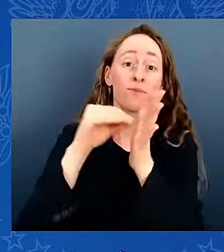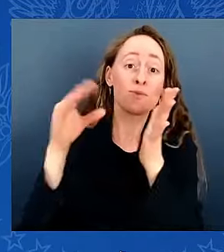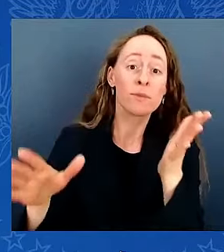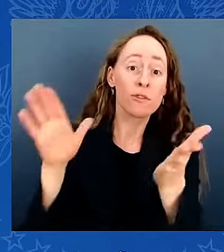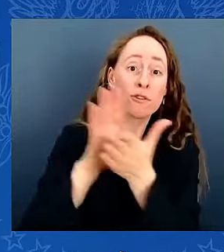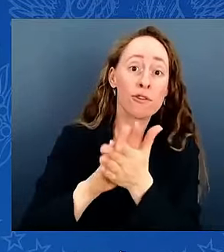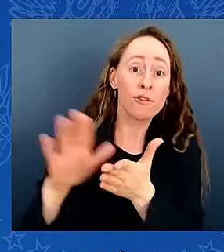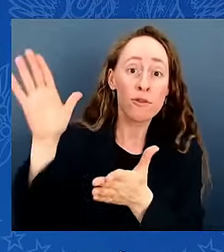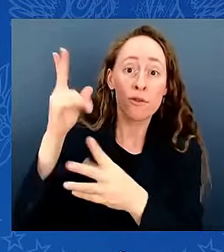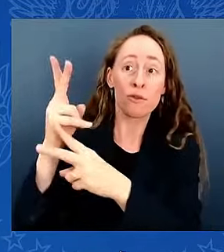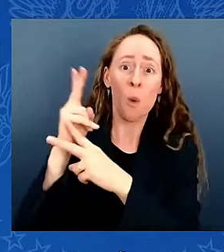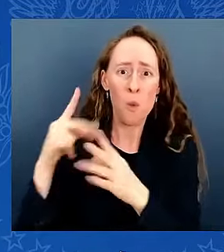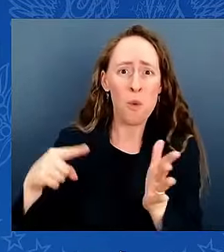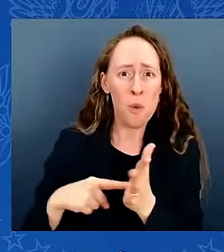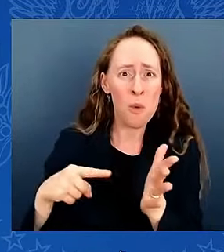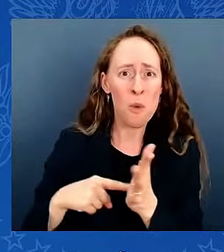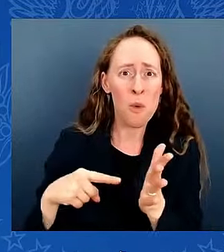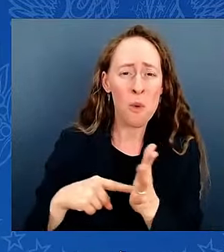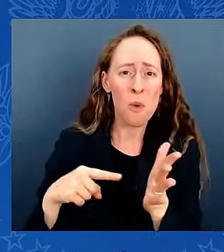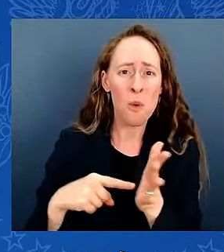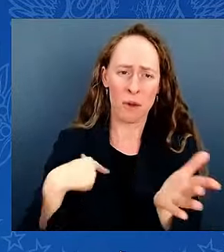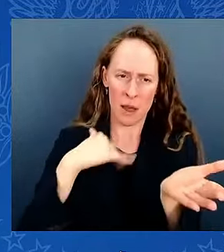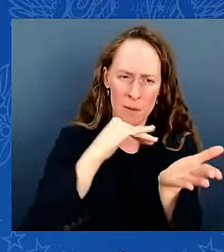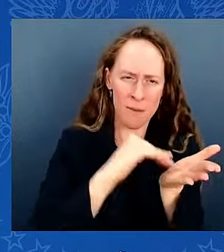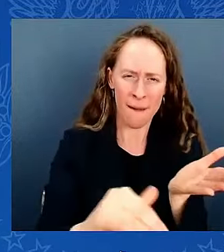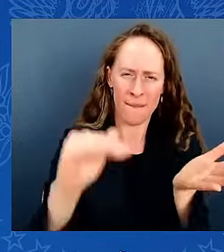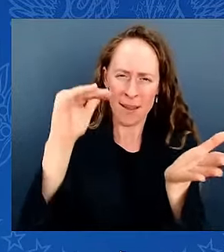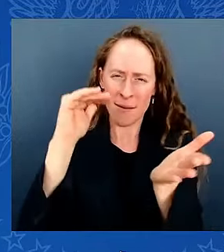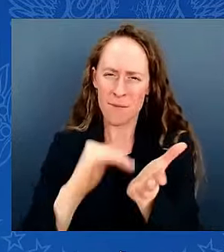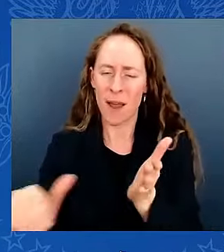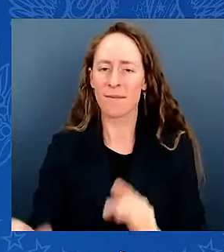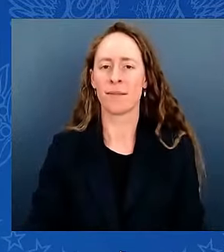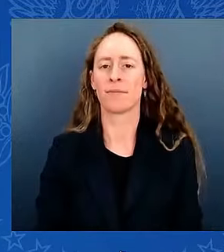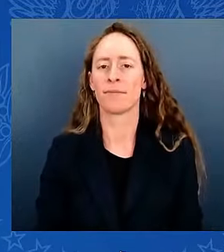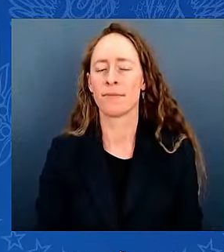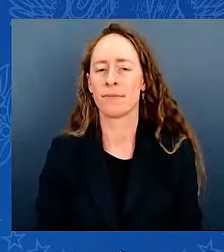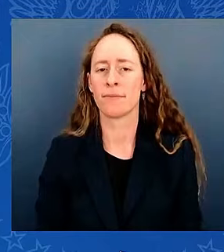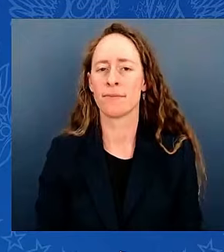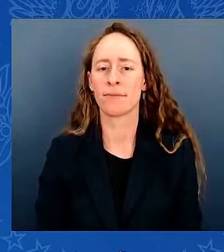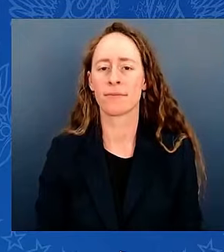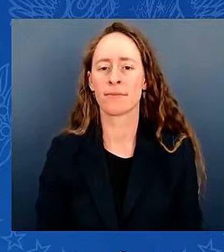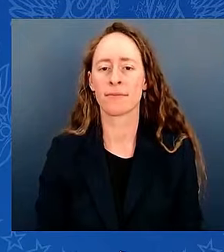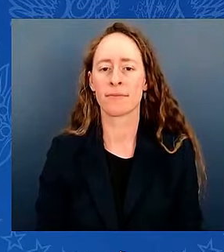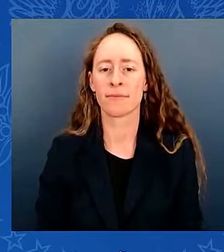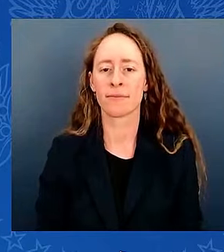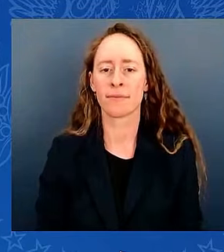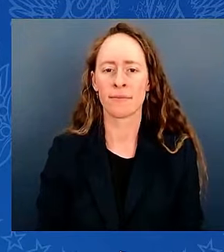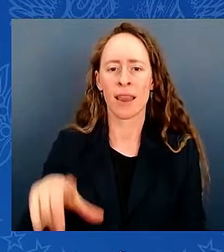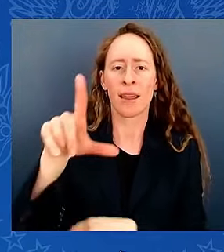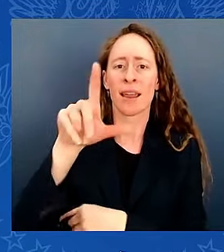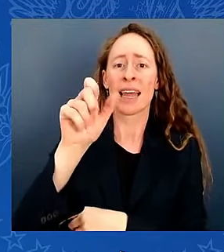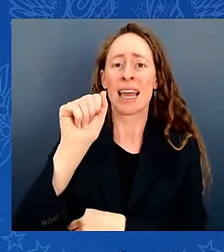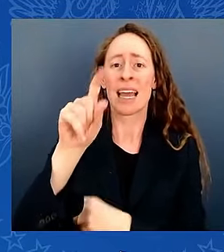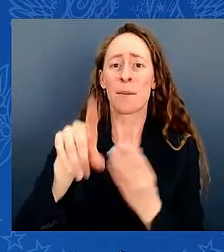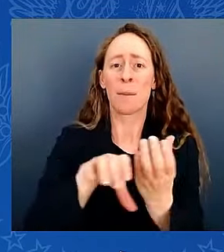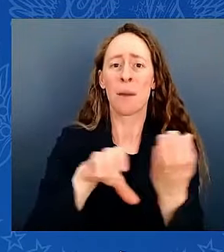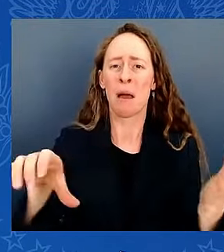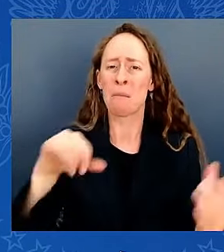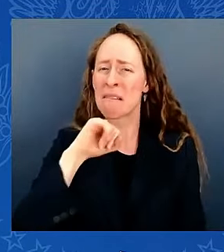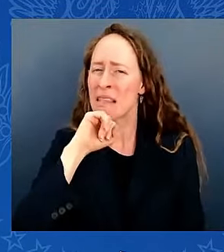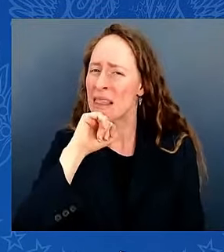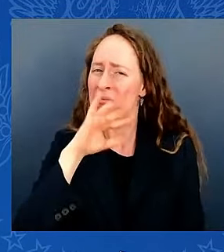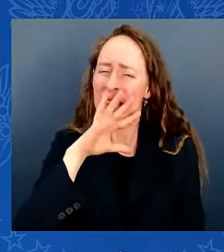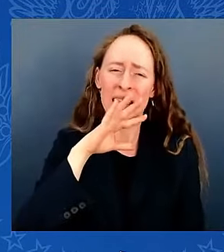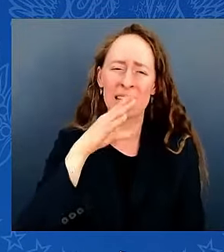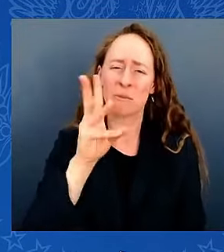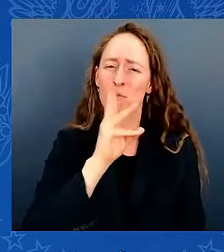20 years, removing poisonous lead pipes in every American pipe in America, lead pipes, so people can